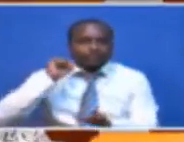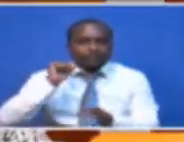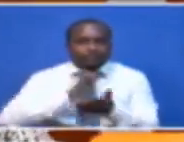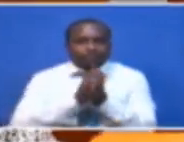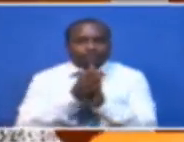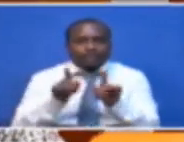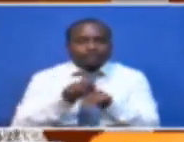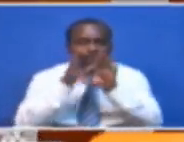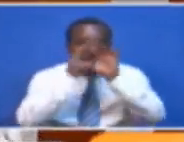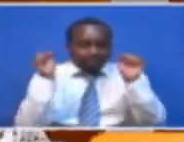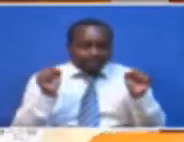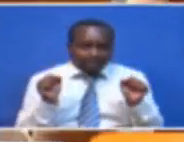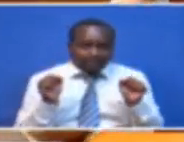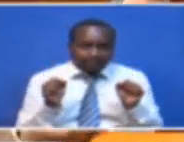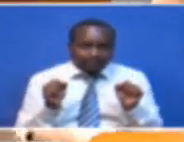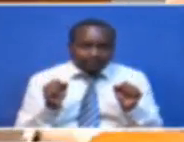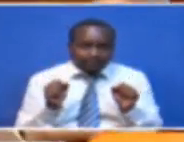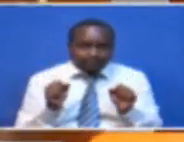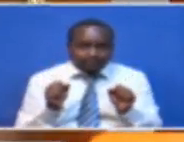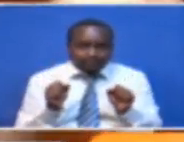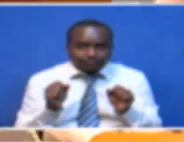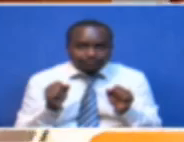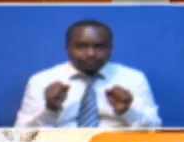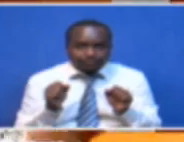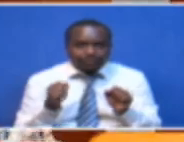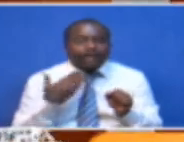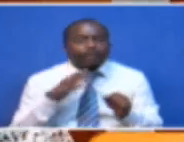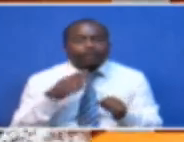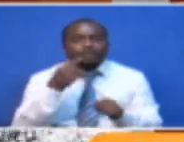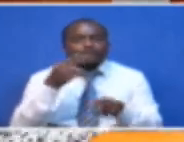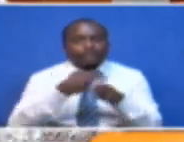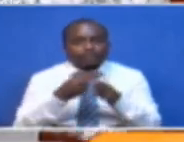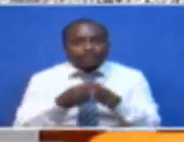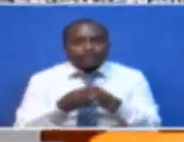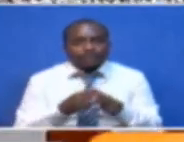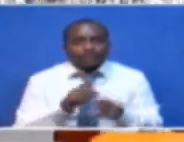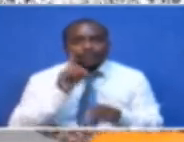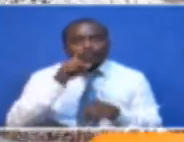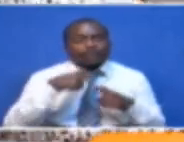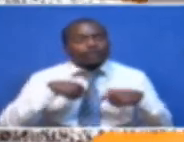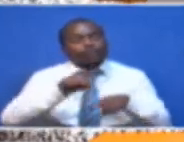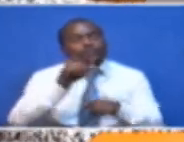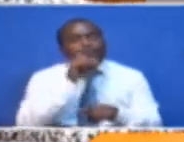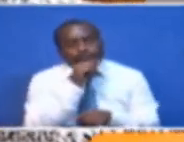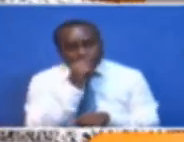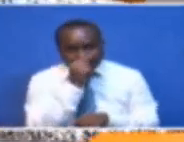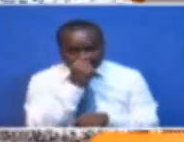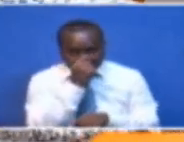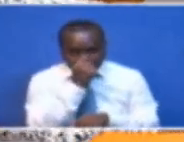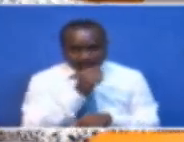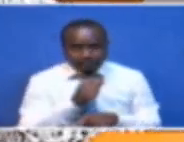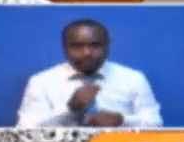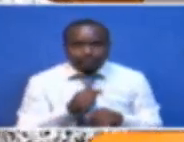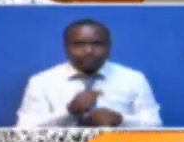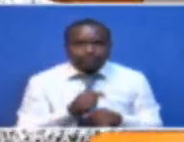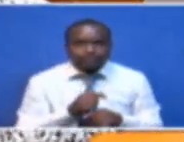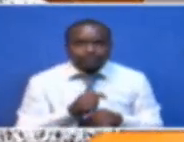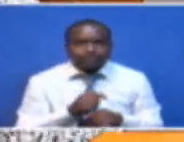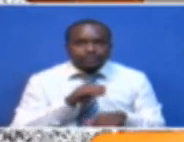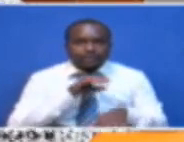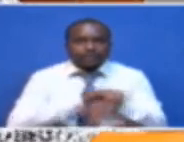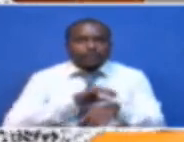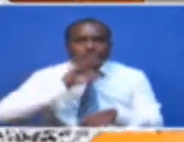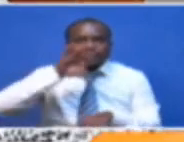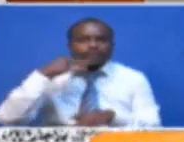president. I know one, I don't want to mention the names. Yes. One went there, he got only 3,000